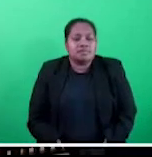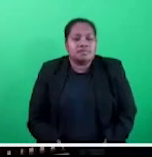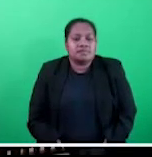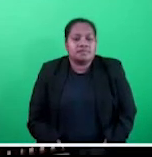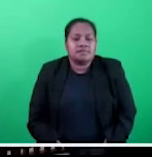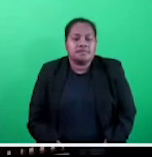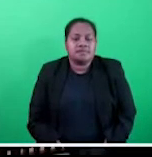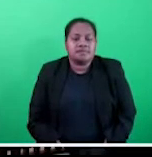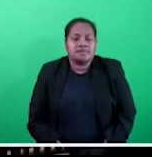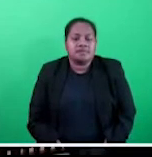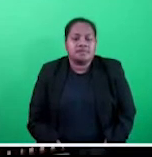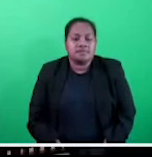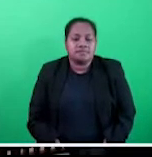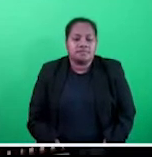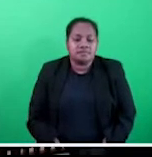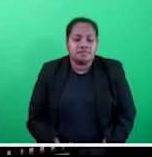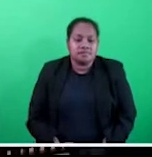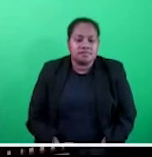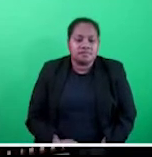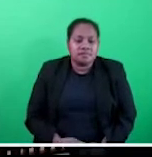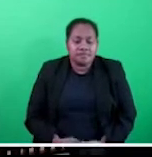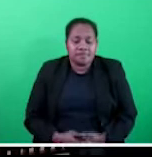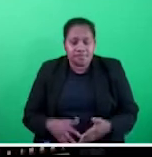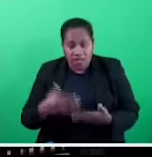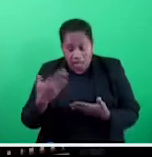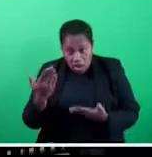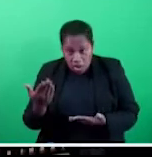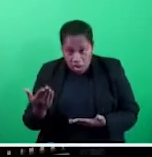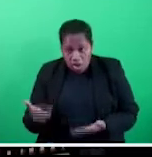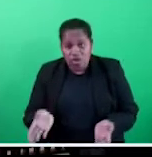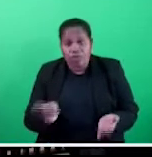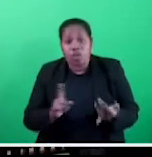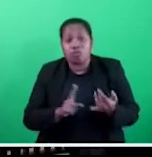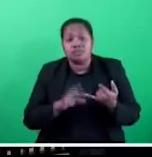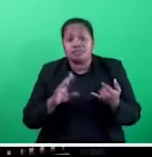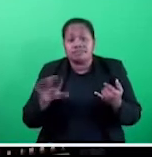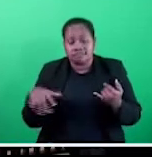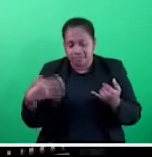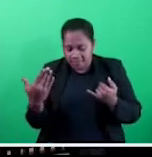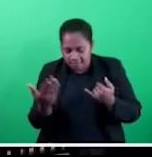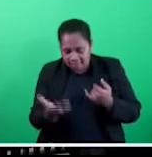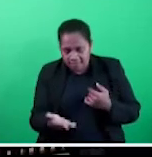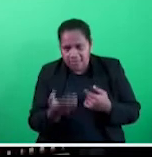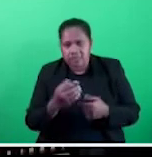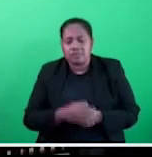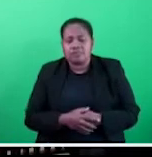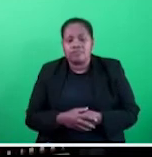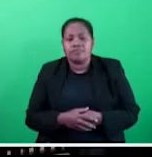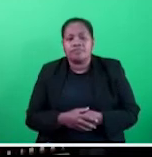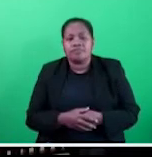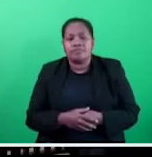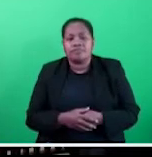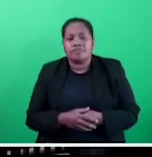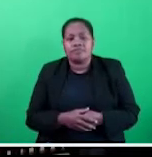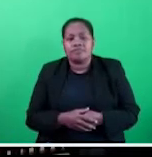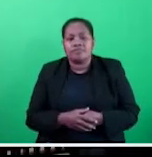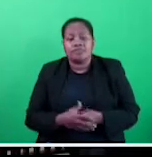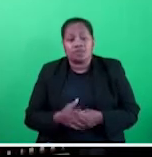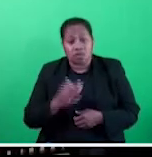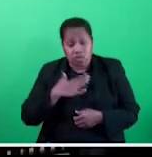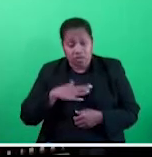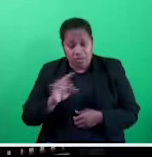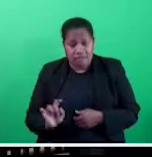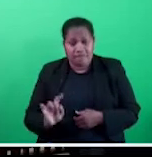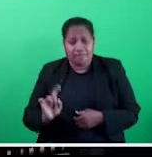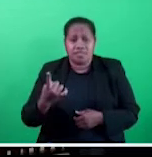Honourable Minister Usumati, you have the floor. Thank you, Mr. Speaker, sir. I'd like to first of all commend the committee for